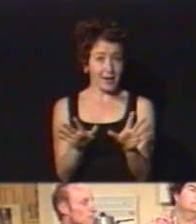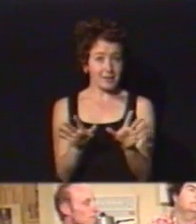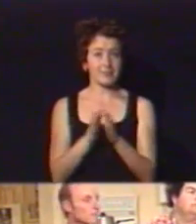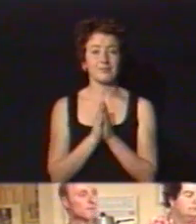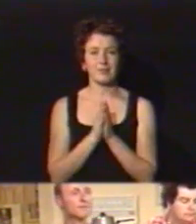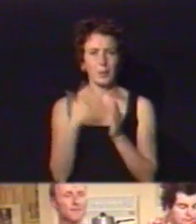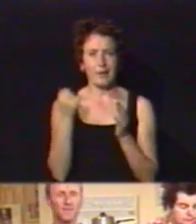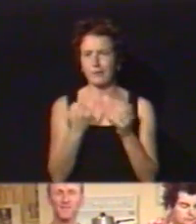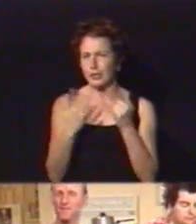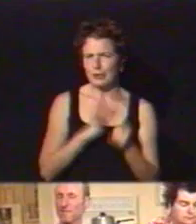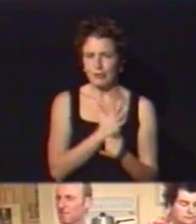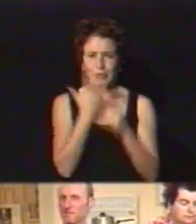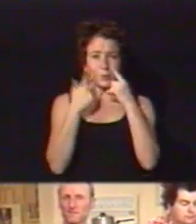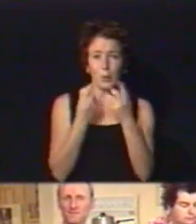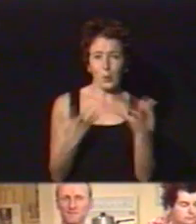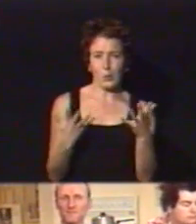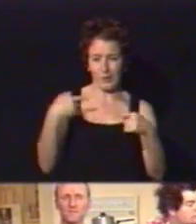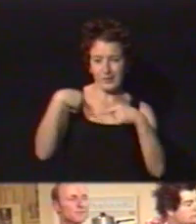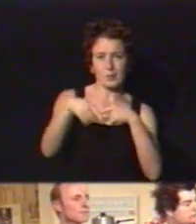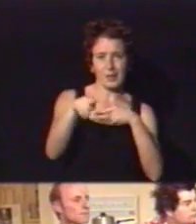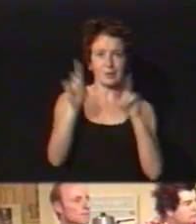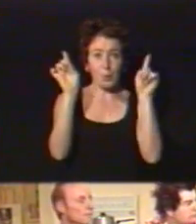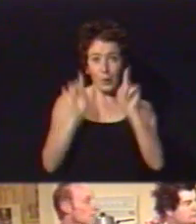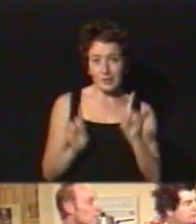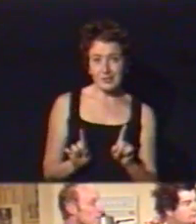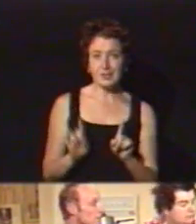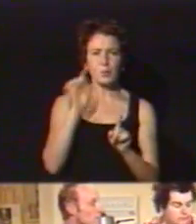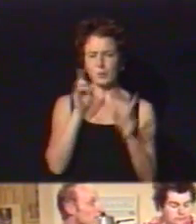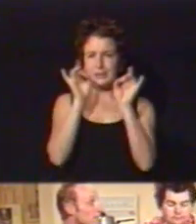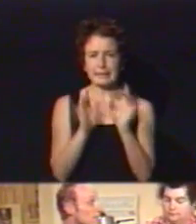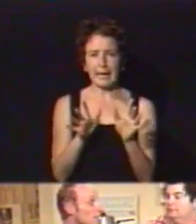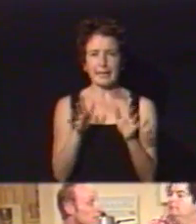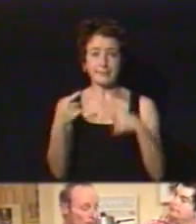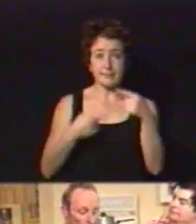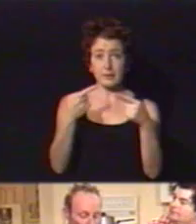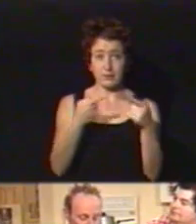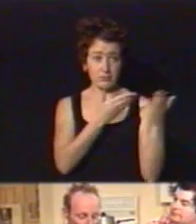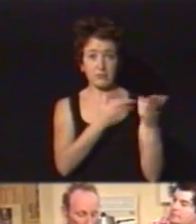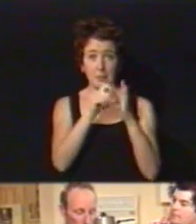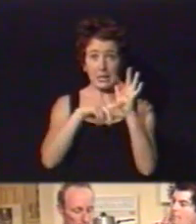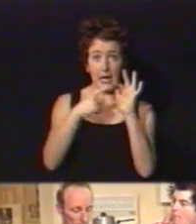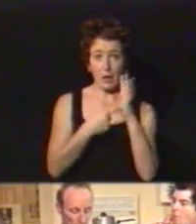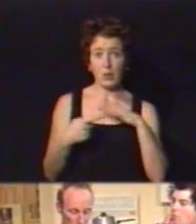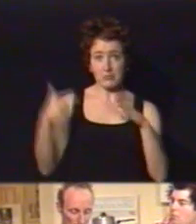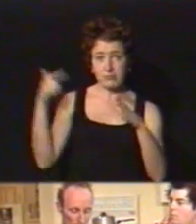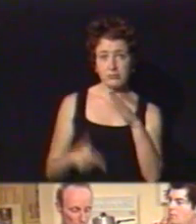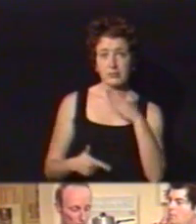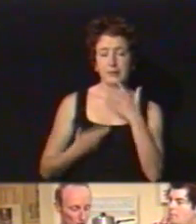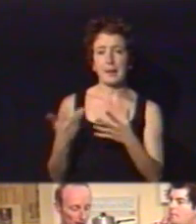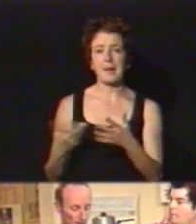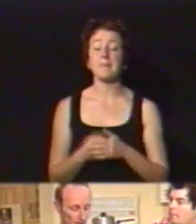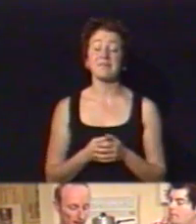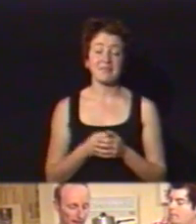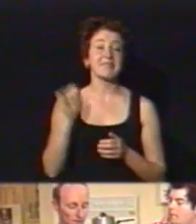a big and interesting show coming out this week. We'll get straight into it straight away. Peter, you want to... I've got some more